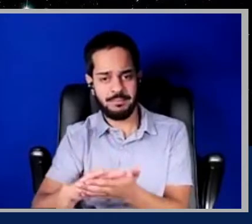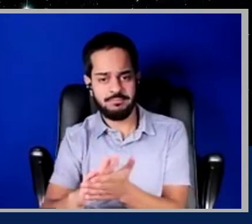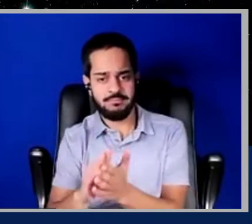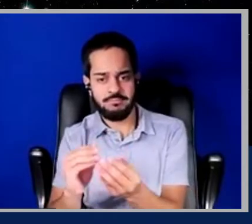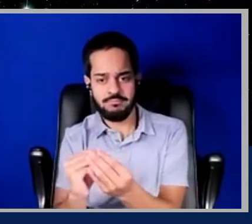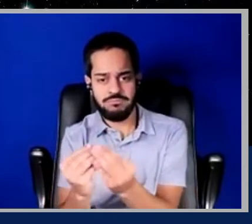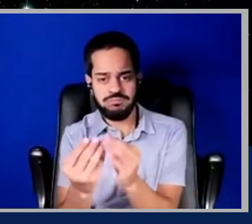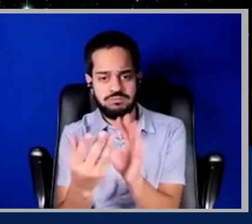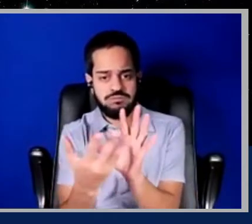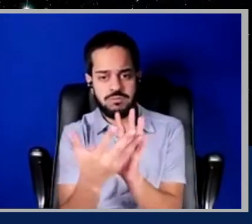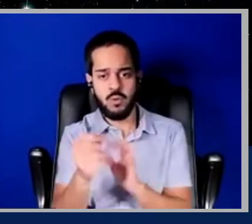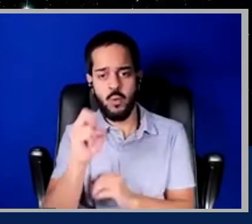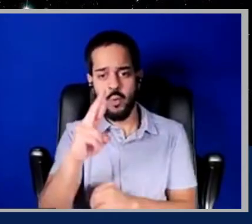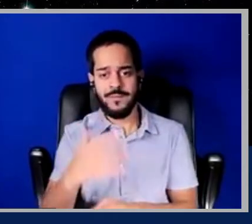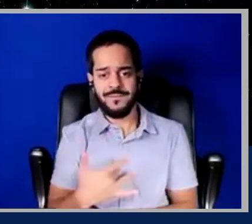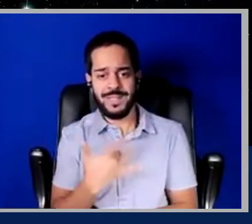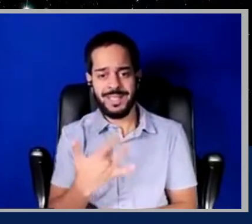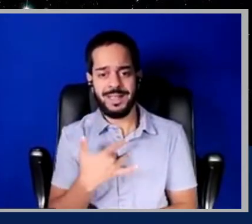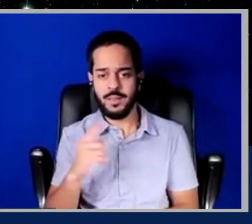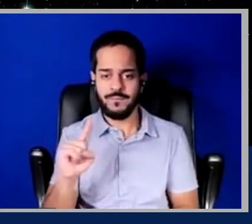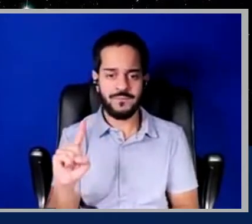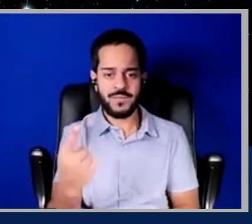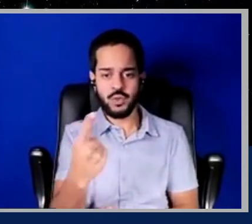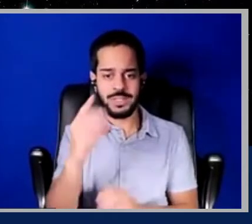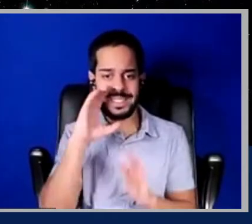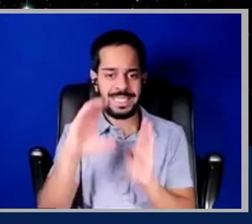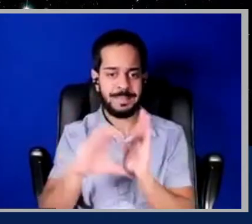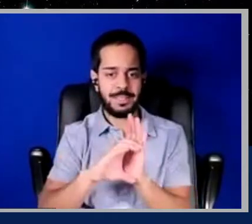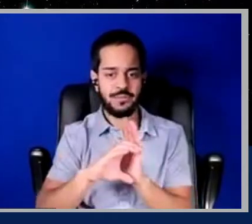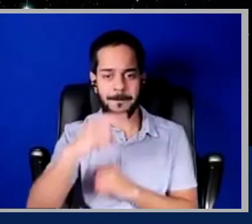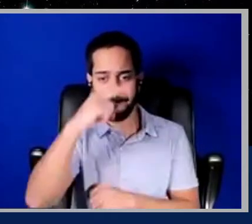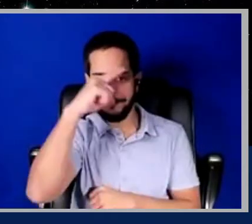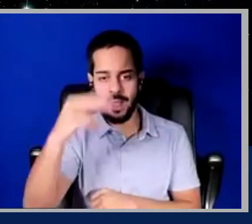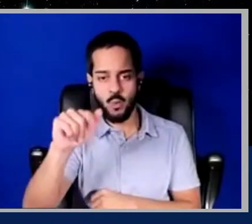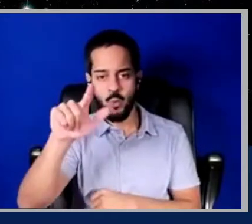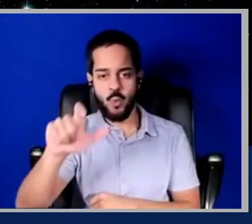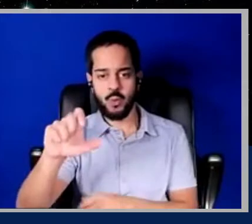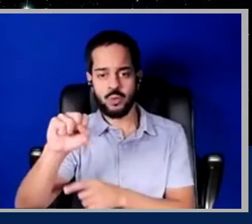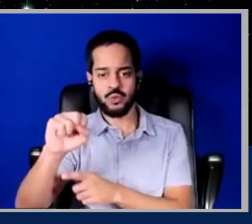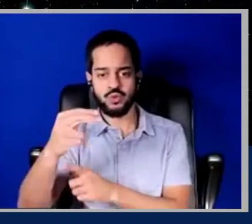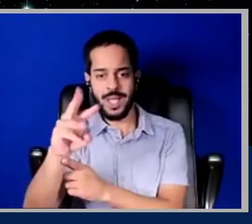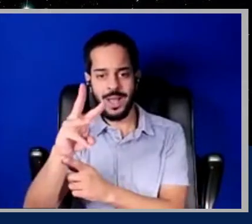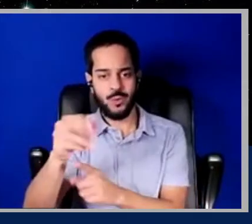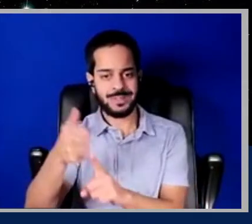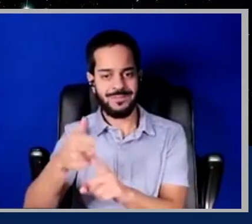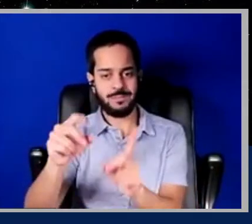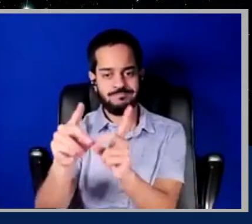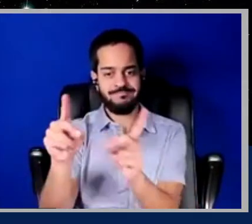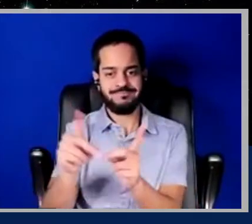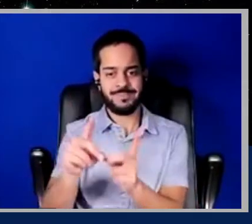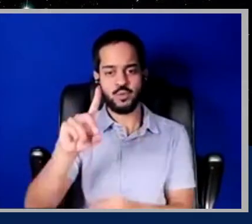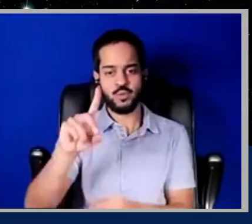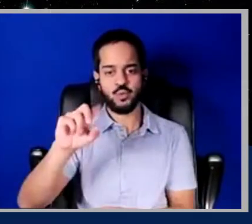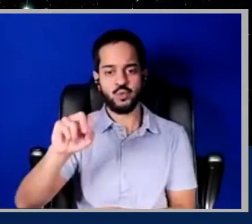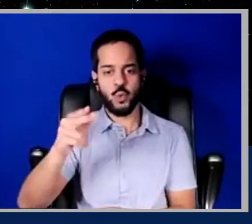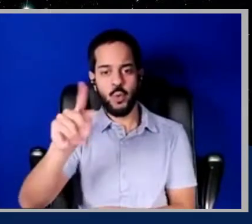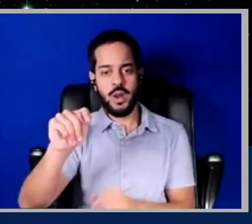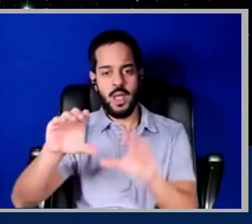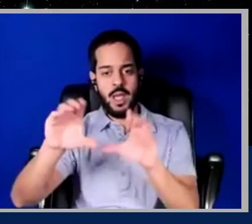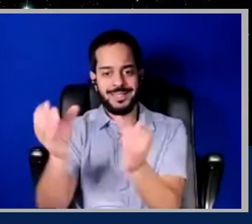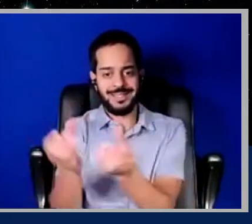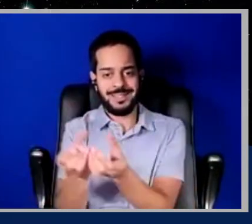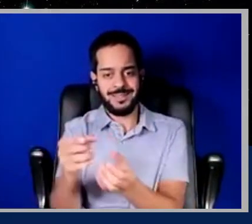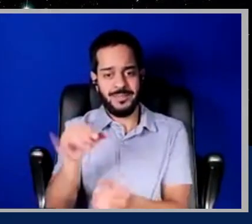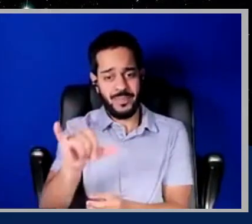donut shape of the first image of a black hole shadow, right? Those experiences, they're valuable for everybody.